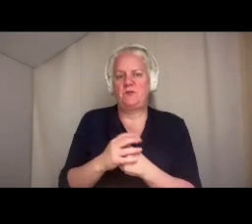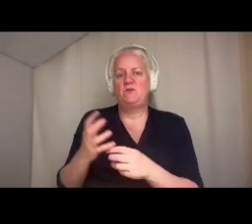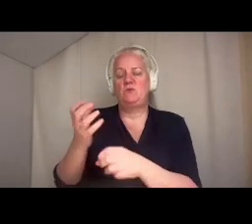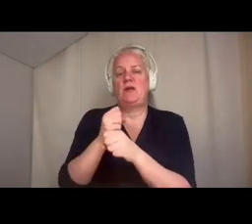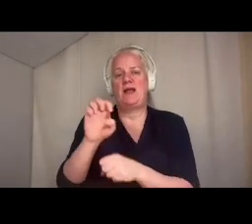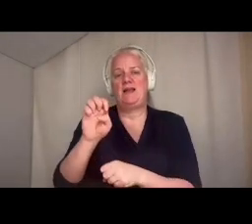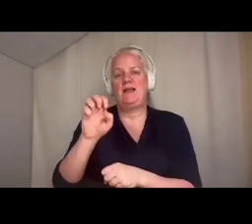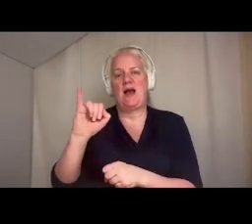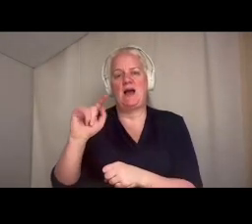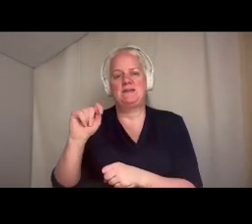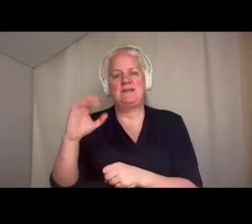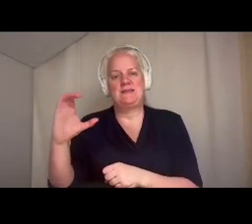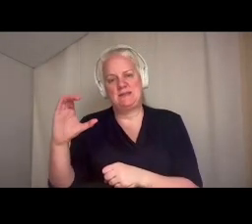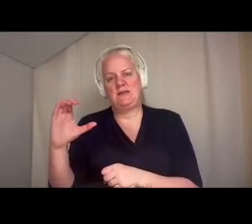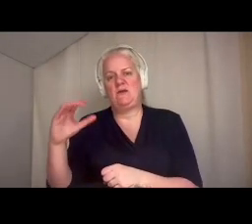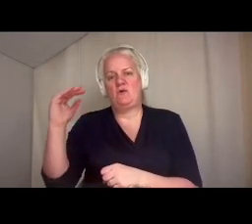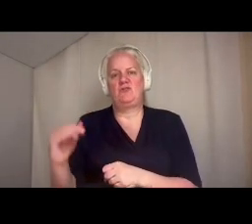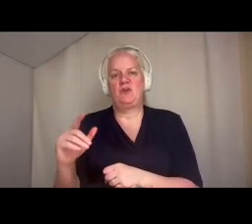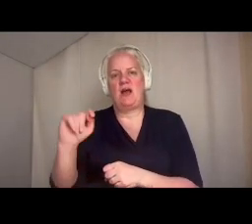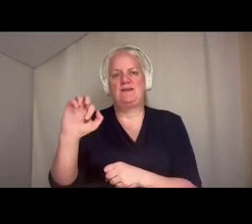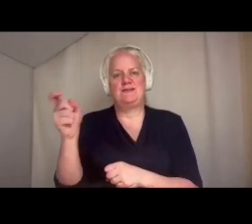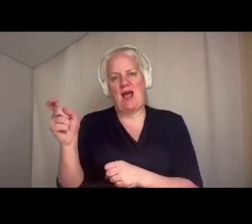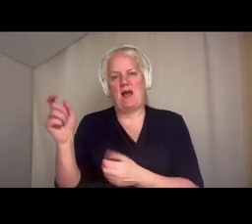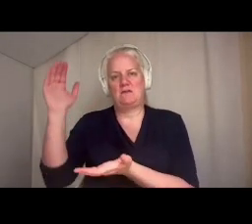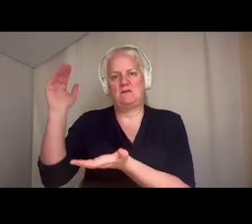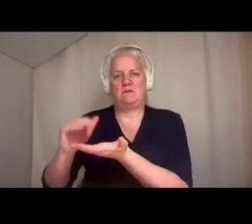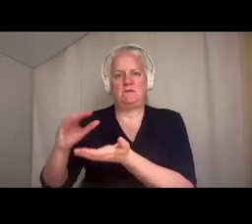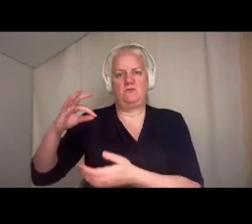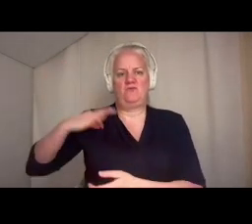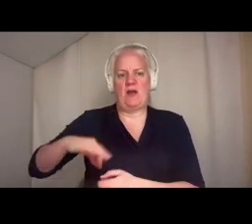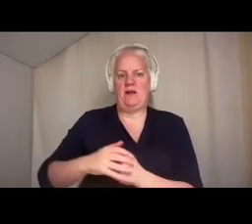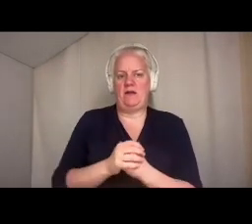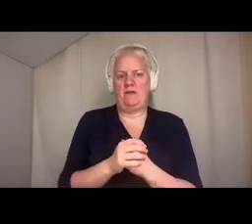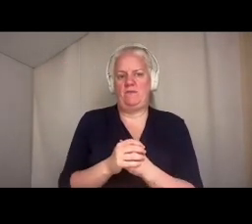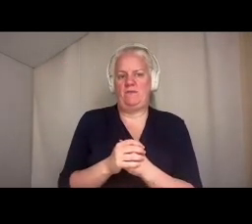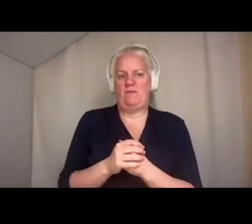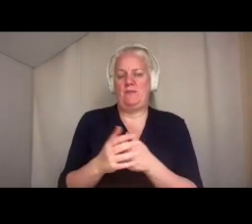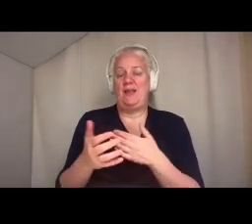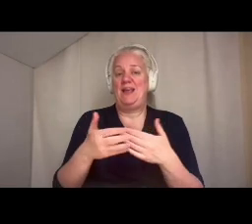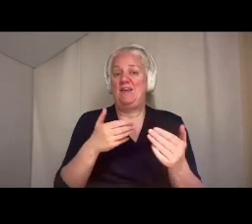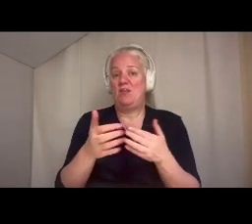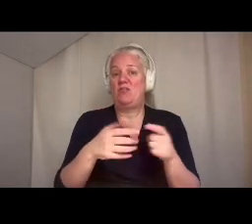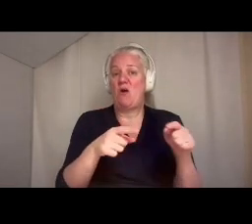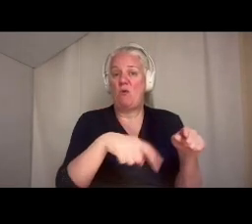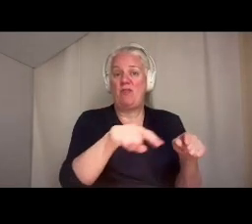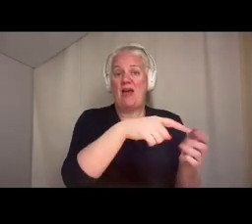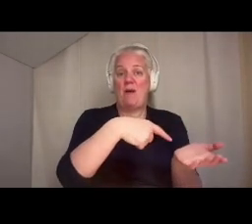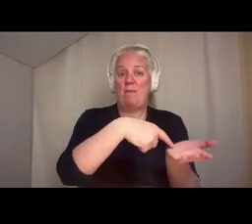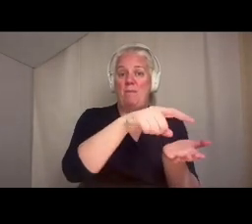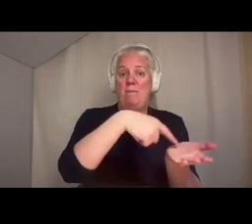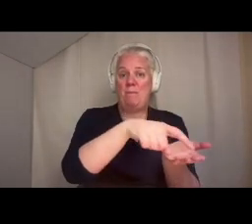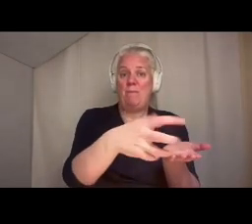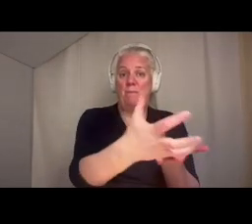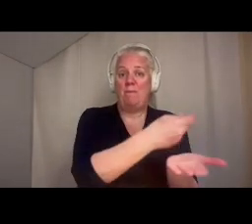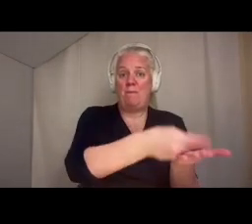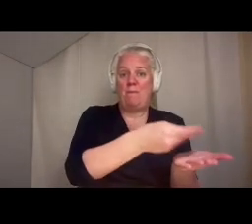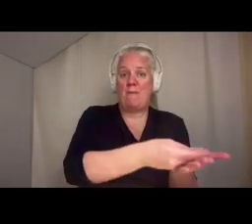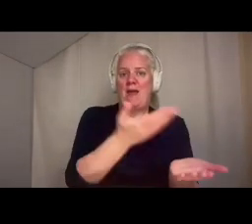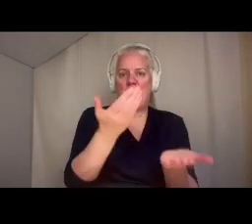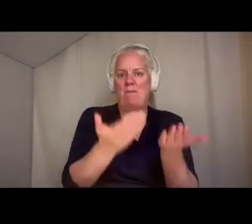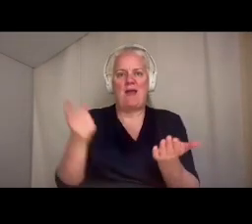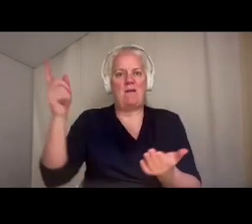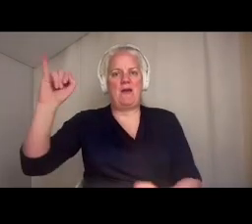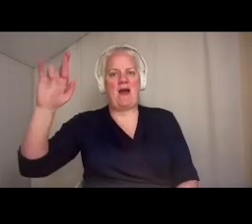be considered earned income by the IRS. The earnings must be reported to the